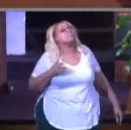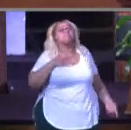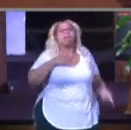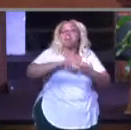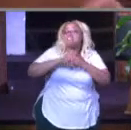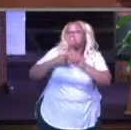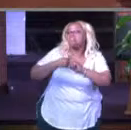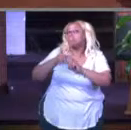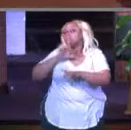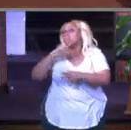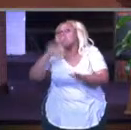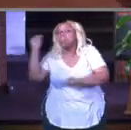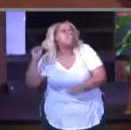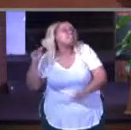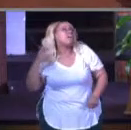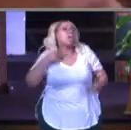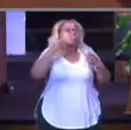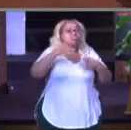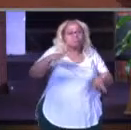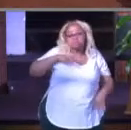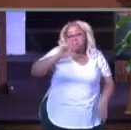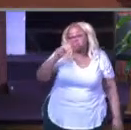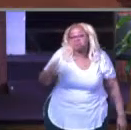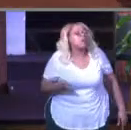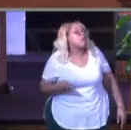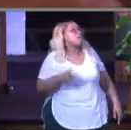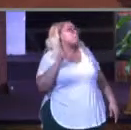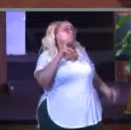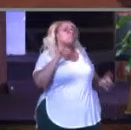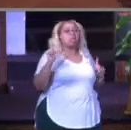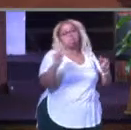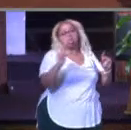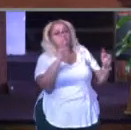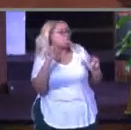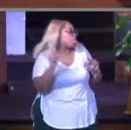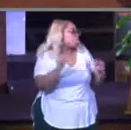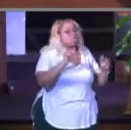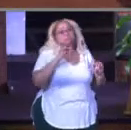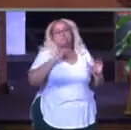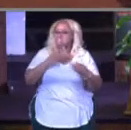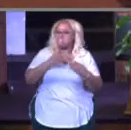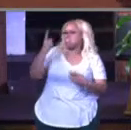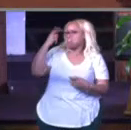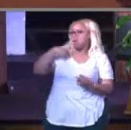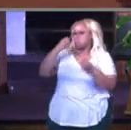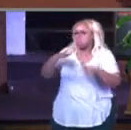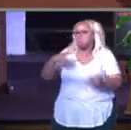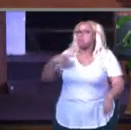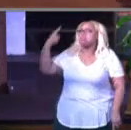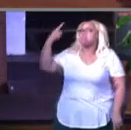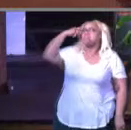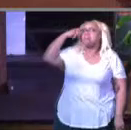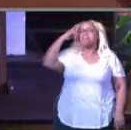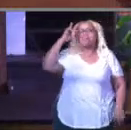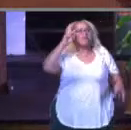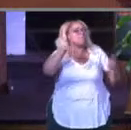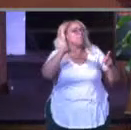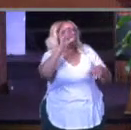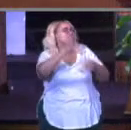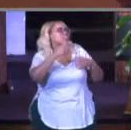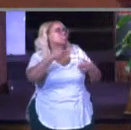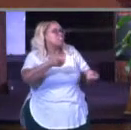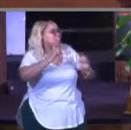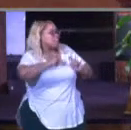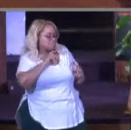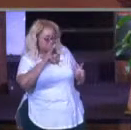My friends walked out on me. I lost my job. People talked about me. My family thought I was losing my mind. Even folks at